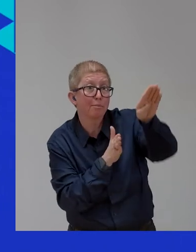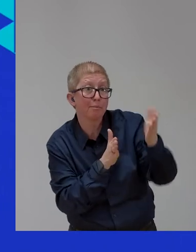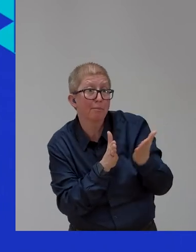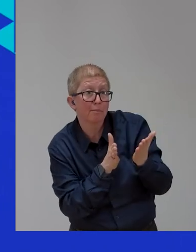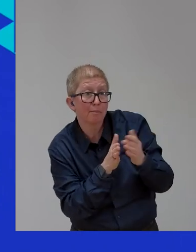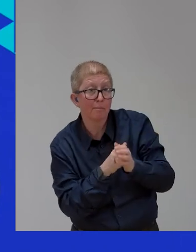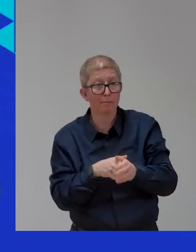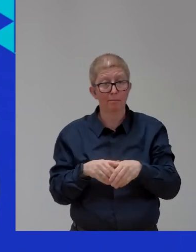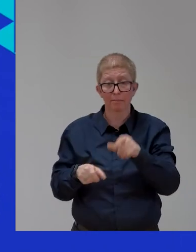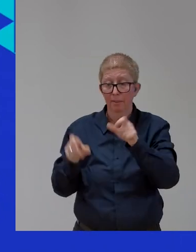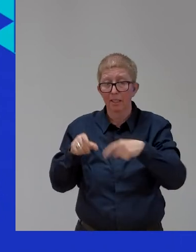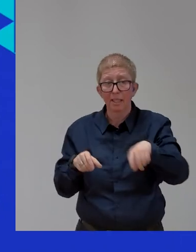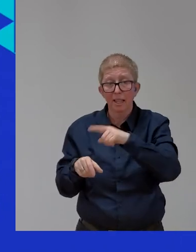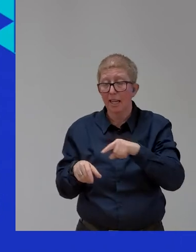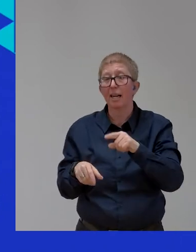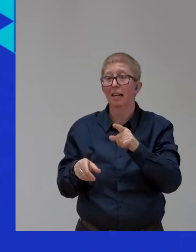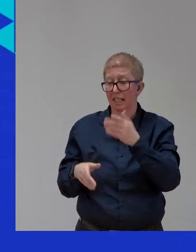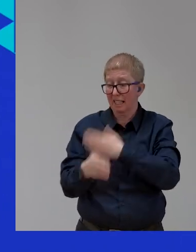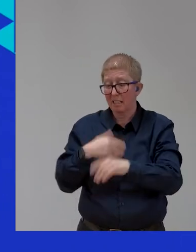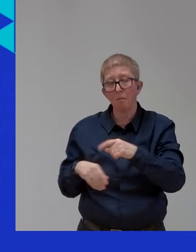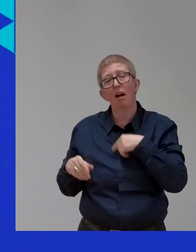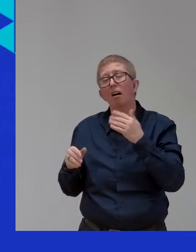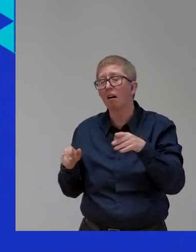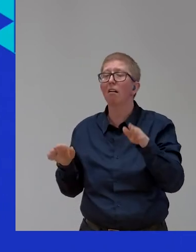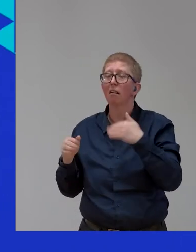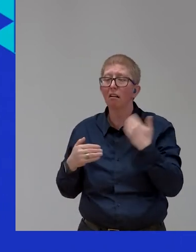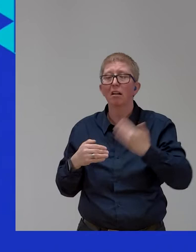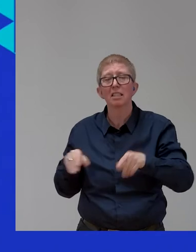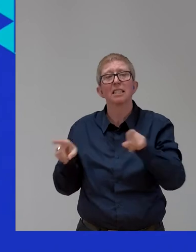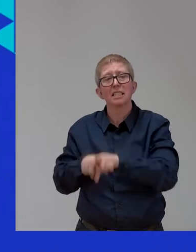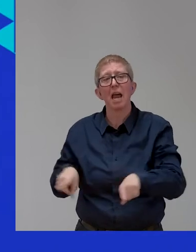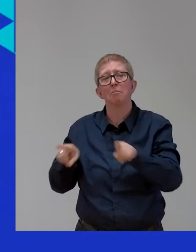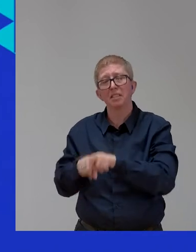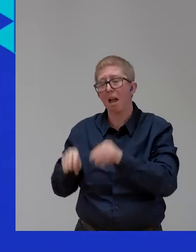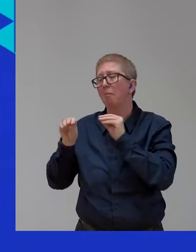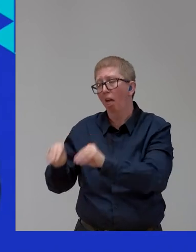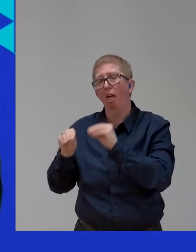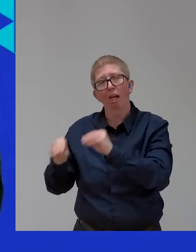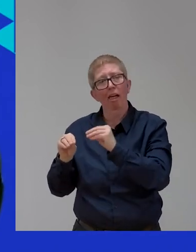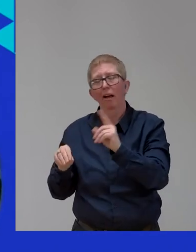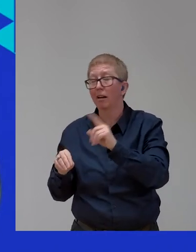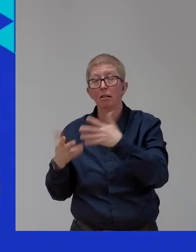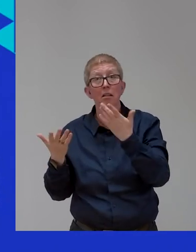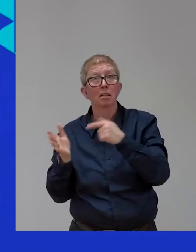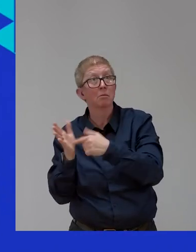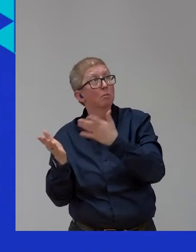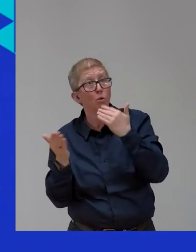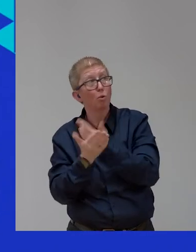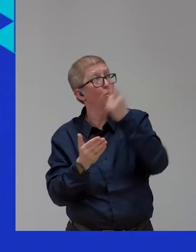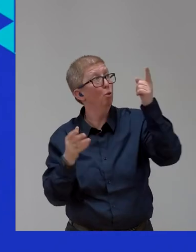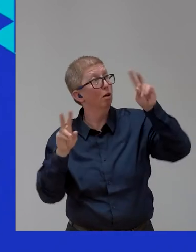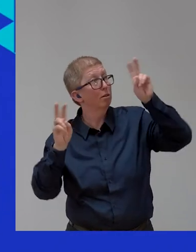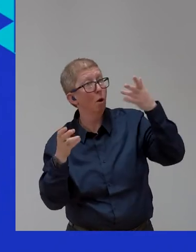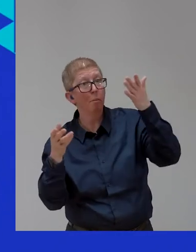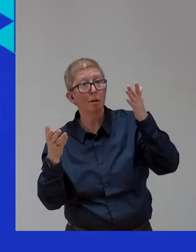change, obviously, the digital push, the whole technological revolution, the demographic change. These are the mega trends we